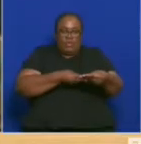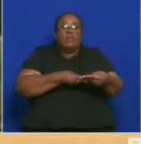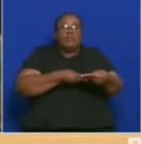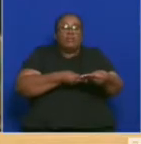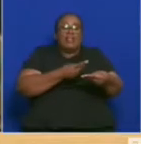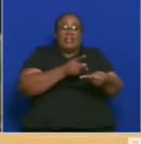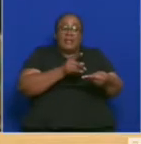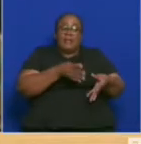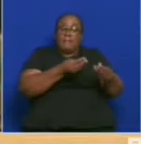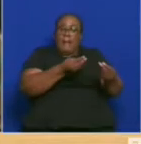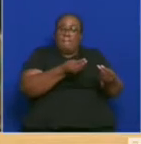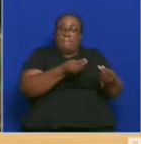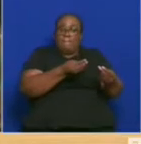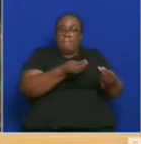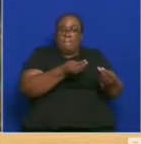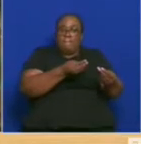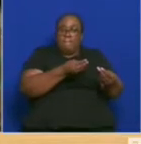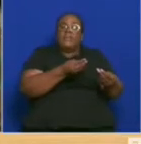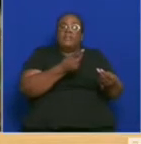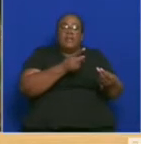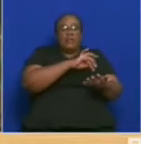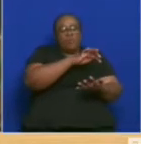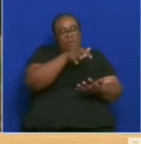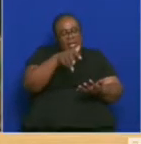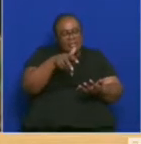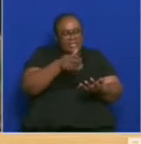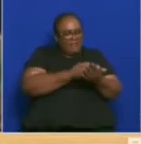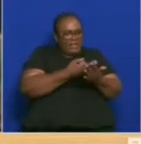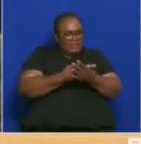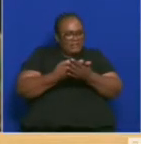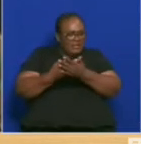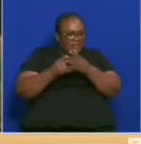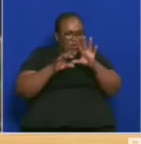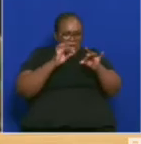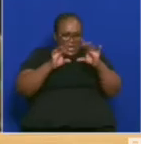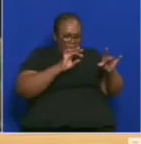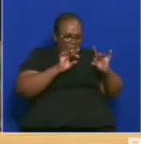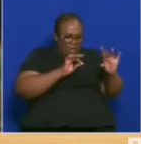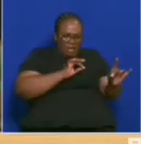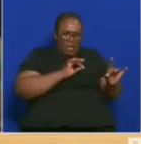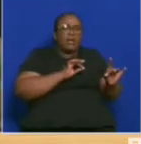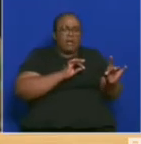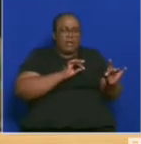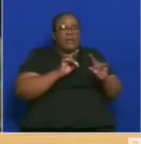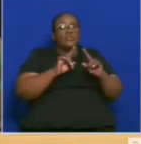analytic rigor to connect the relevant facts and evidence presented. What prompted my submission